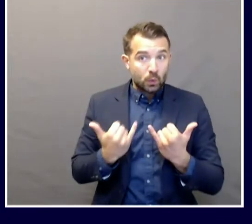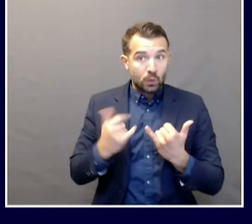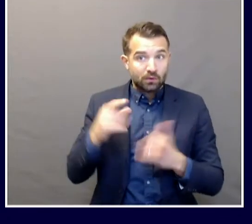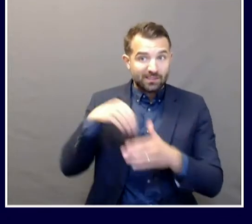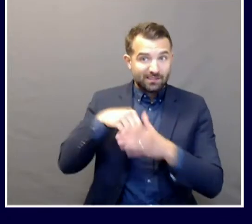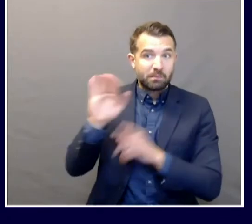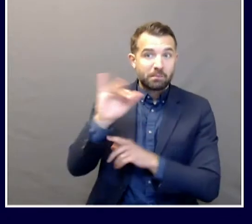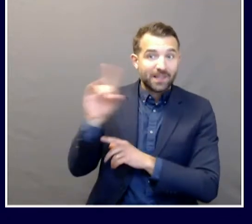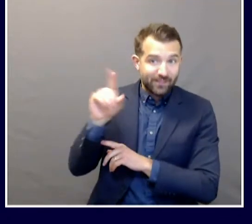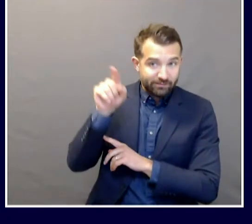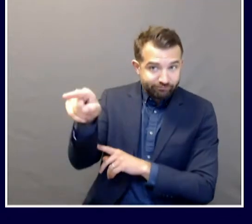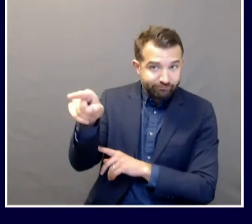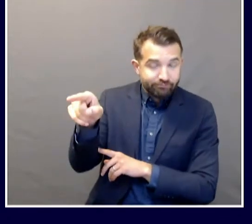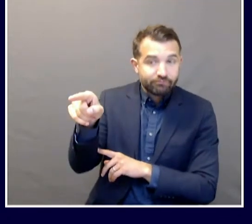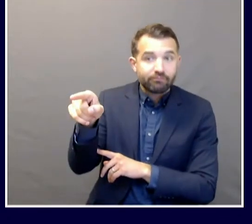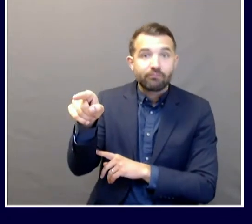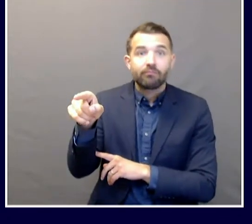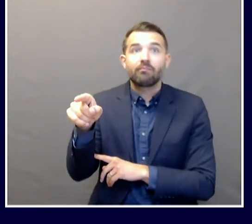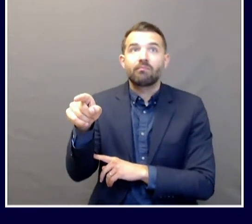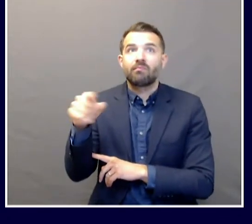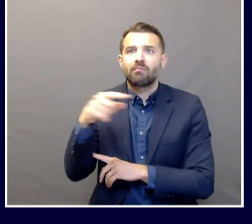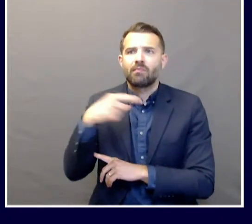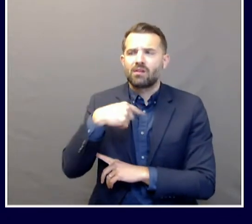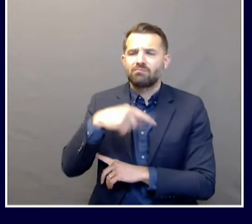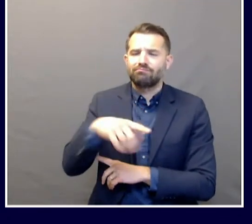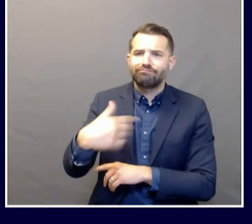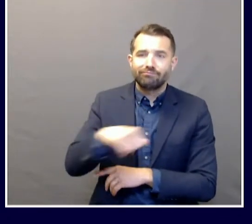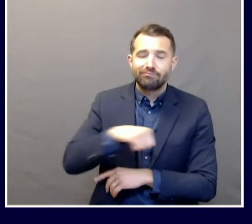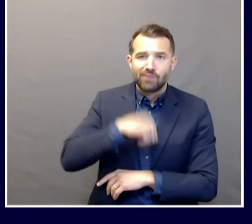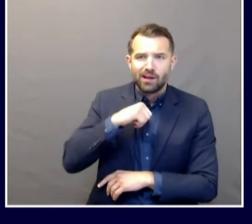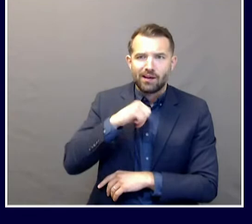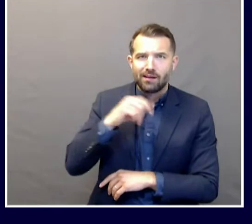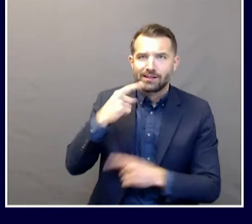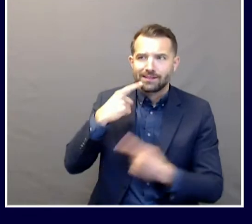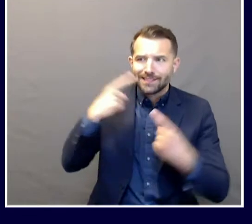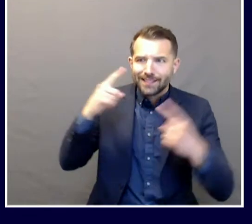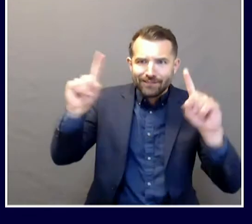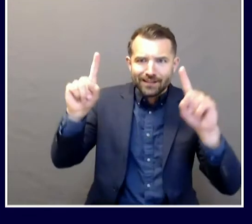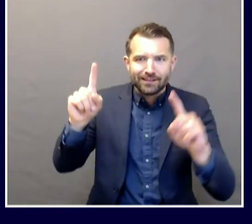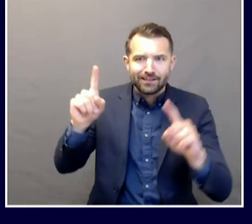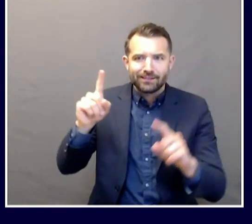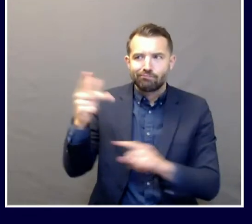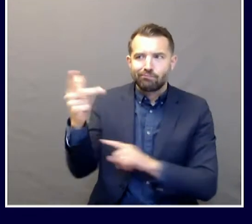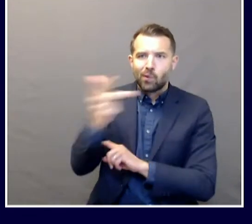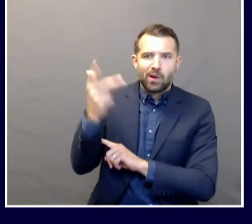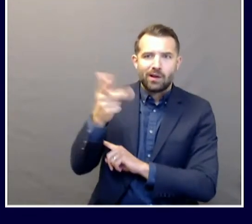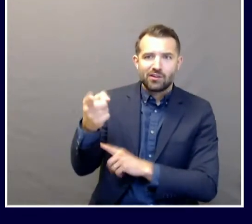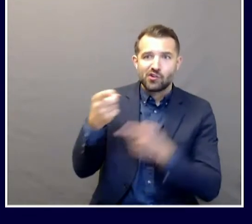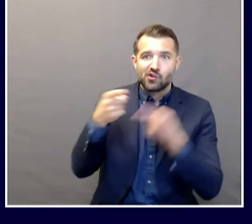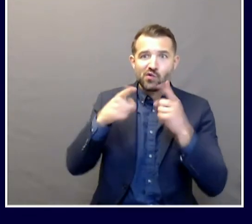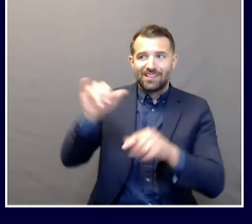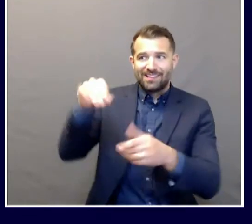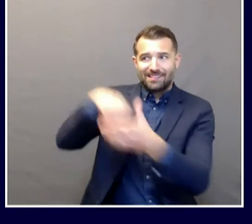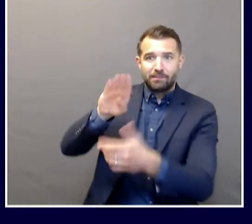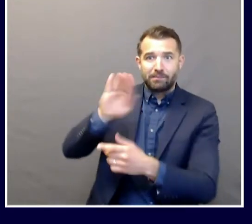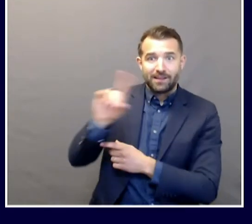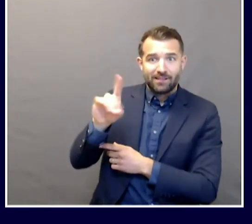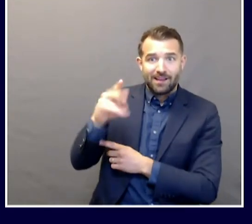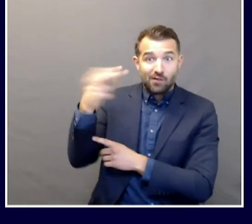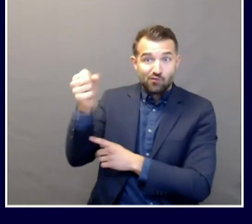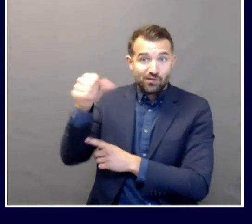of the success that they had. Overall, the mobile unit, while it was stationed in Biddeford at the Biddeford High School, provided